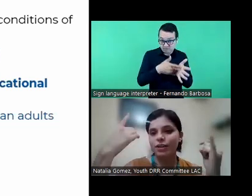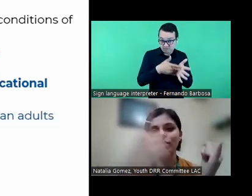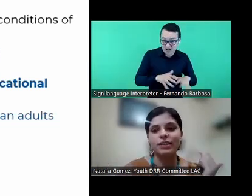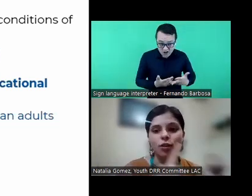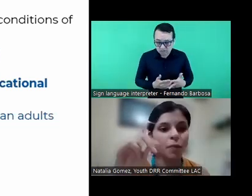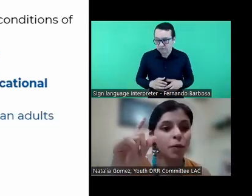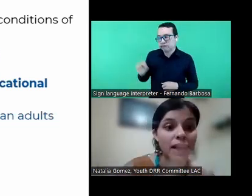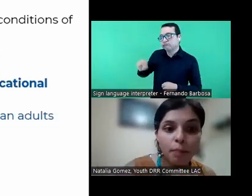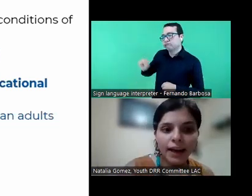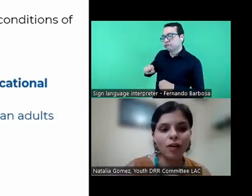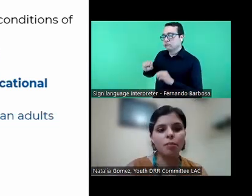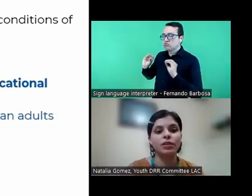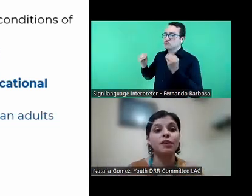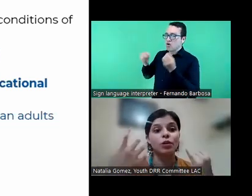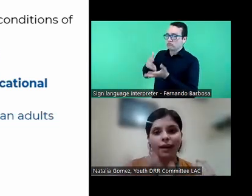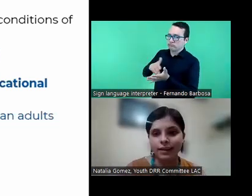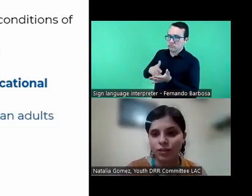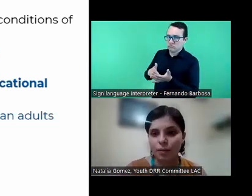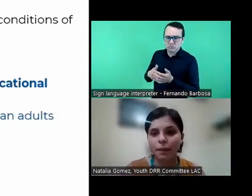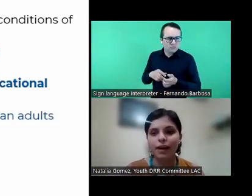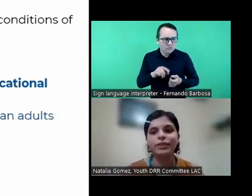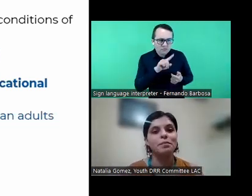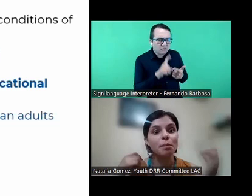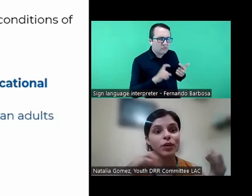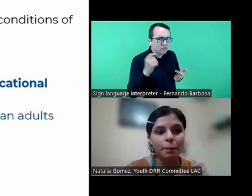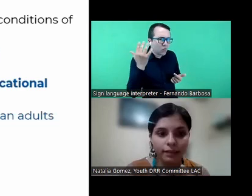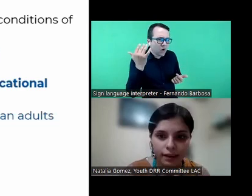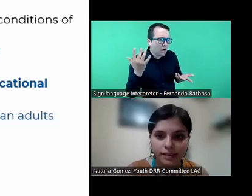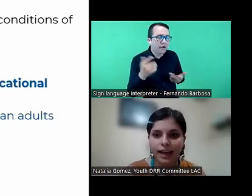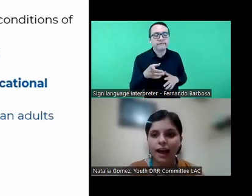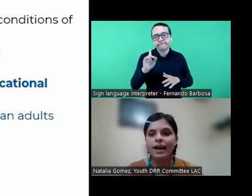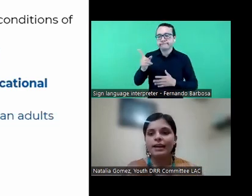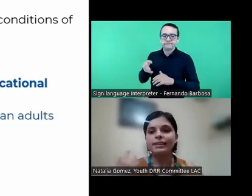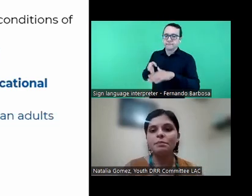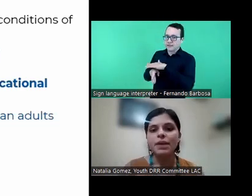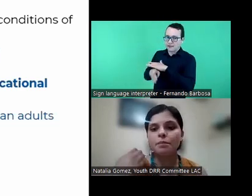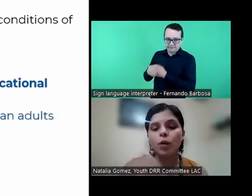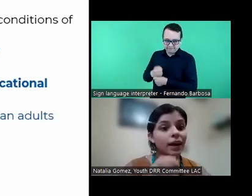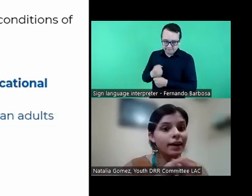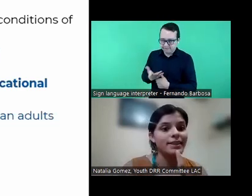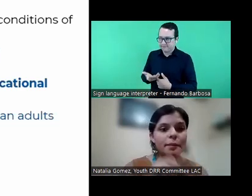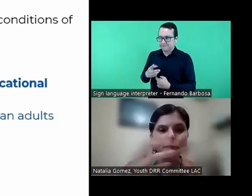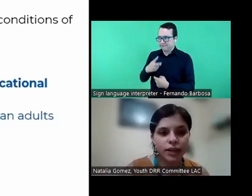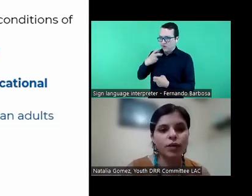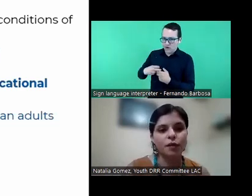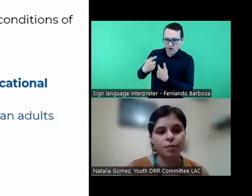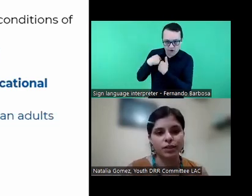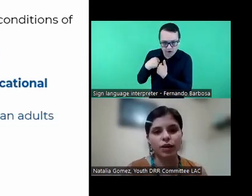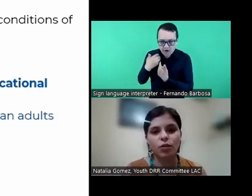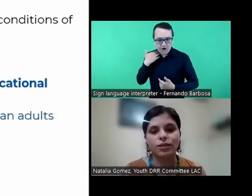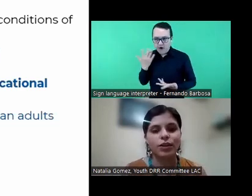vulnerability conditions, and they mentioned that yes, some reasons are because of employment, because of difficulties in employment